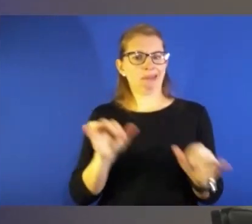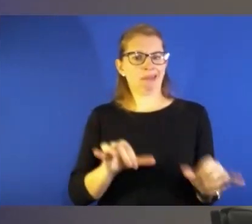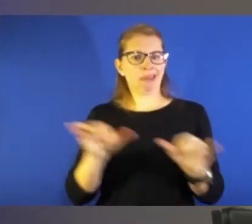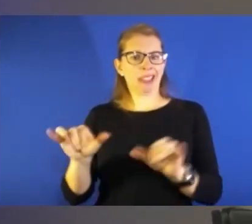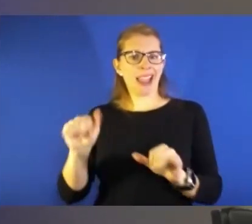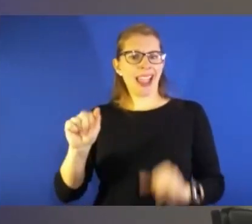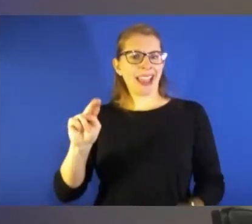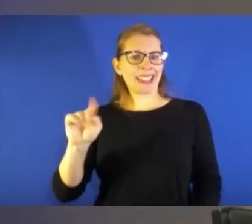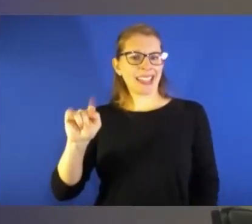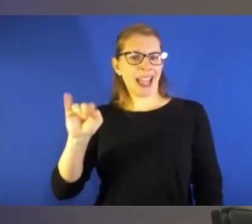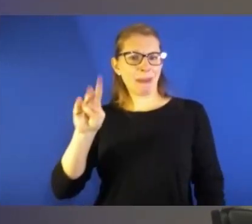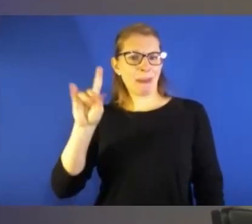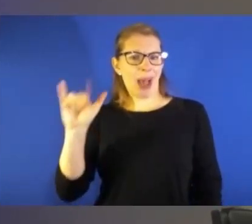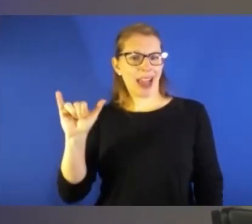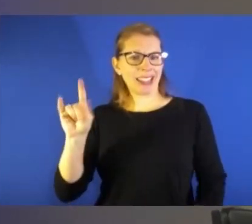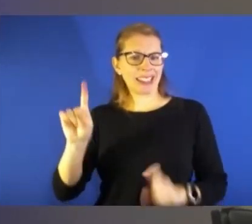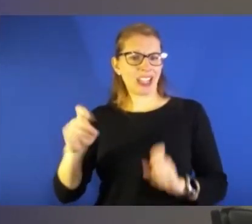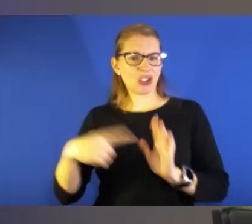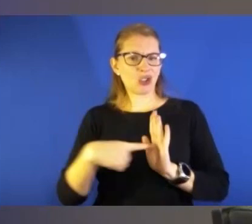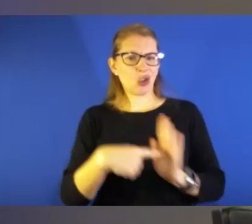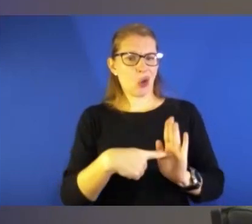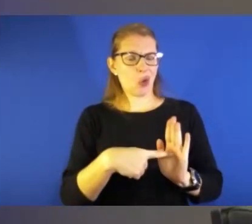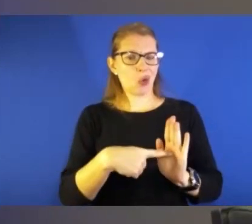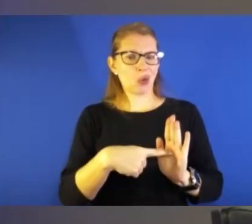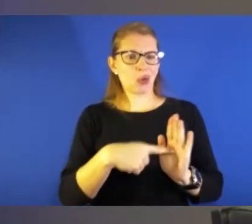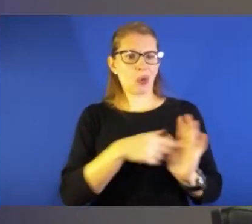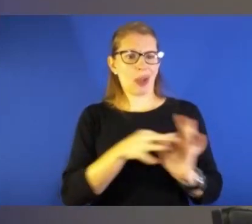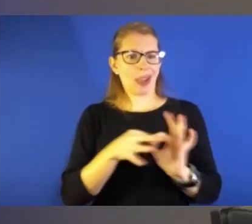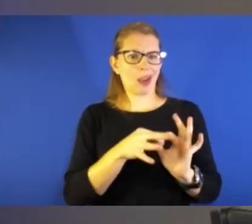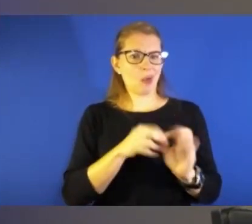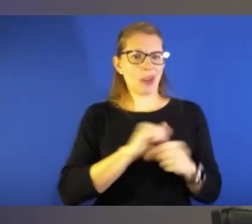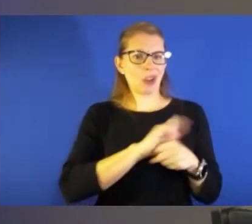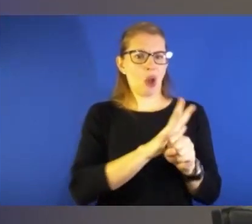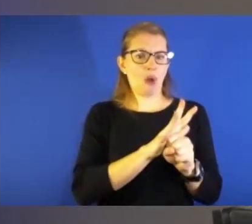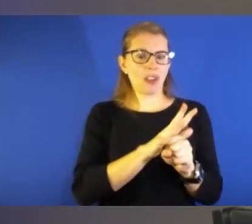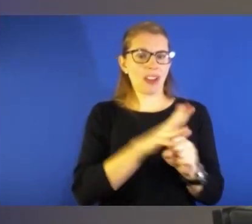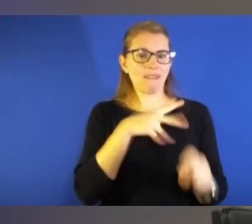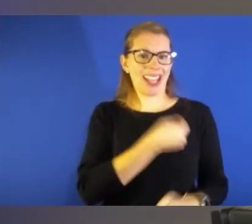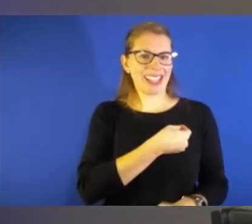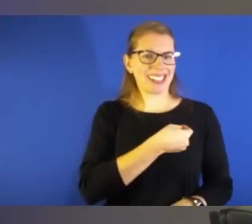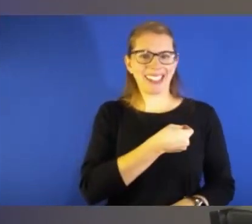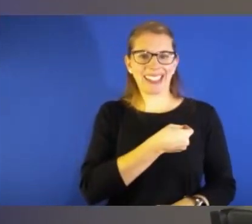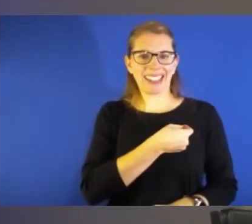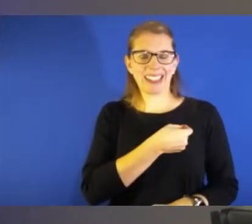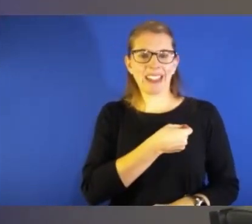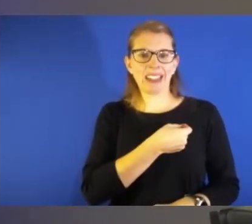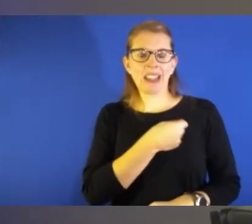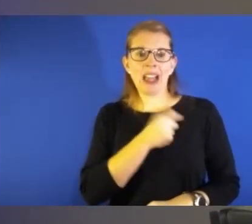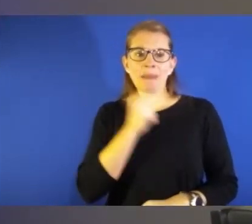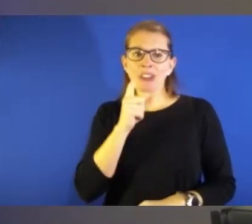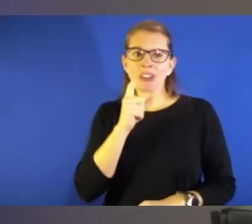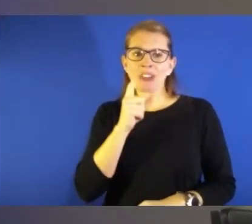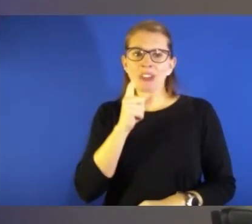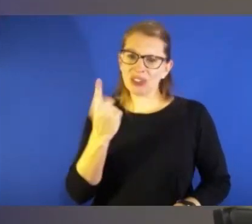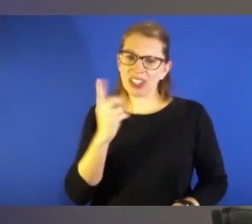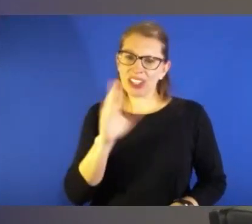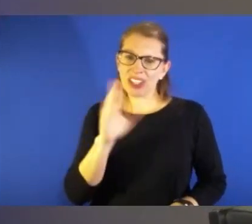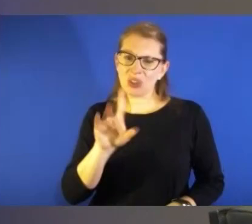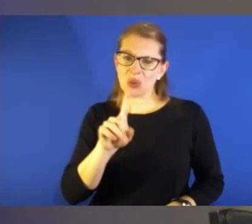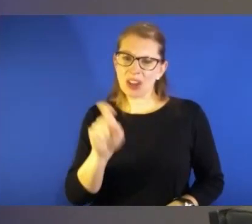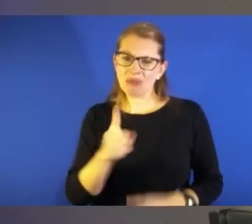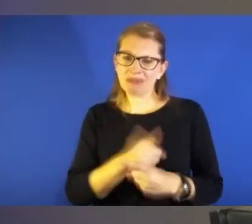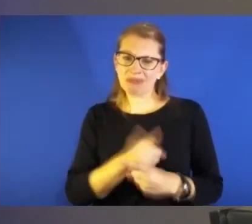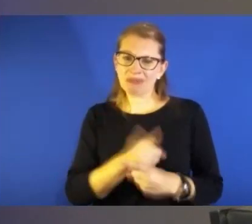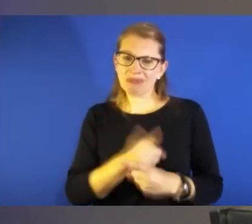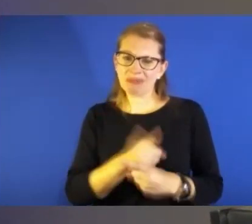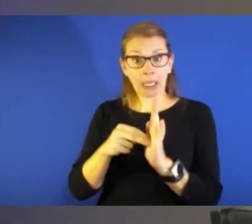it relates to the COVID, especially related to the COVID vaccines, to like whether or not, I'm not sure I understood that correctly, but like, are they checking it to see, do you even